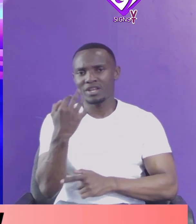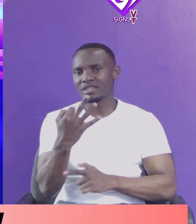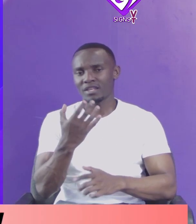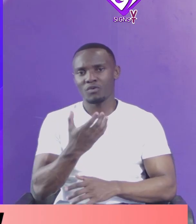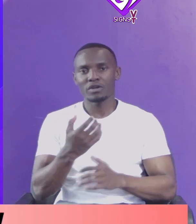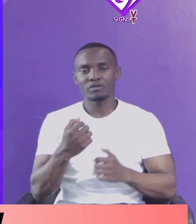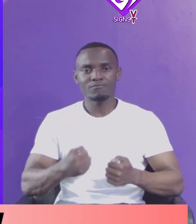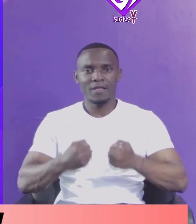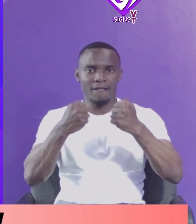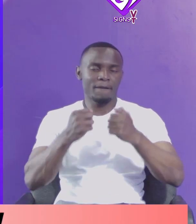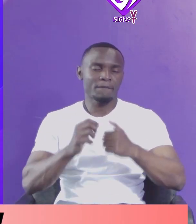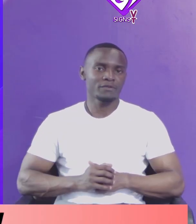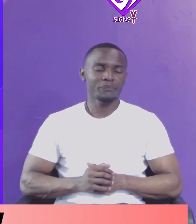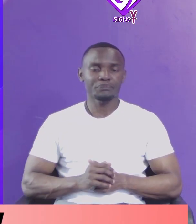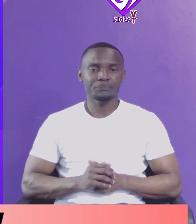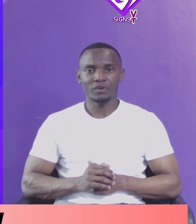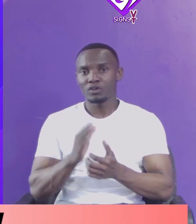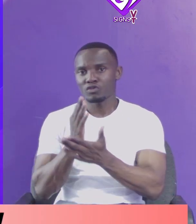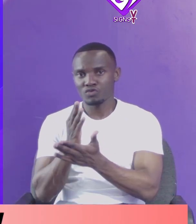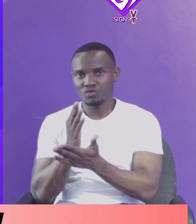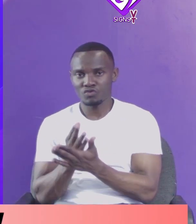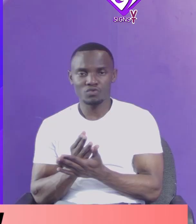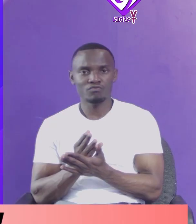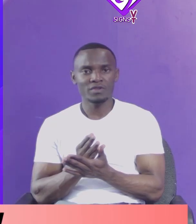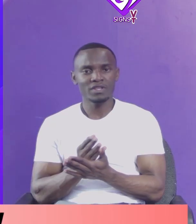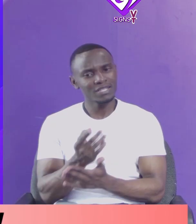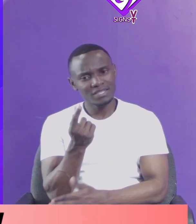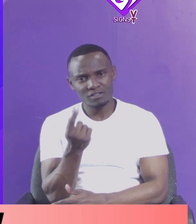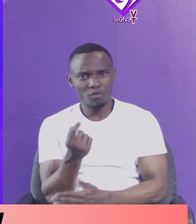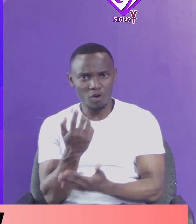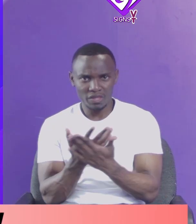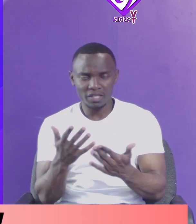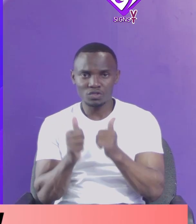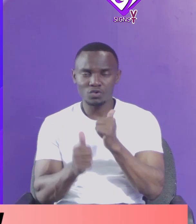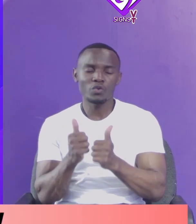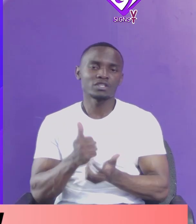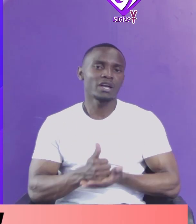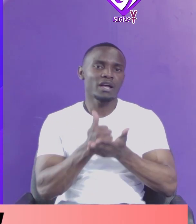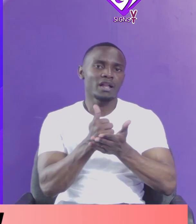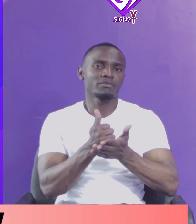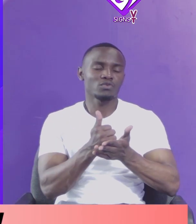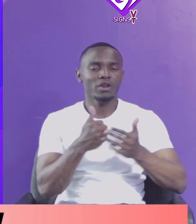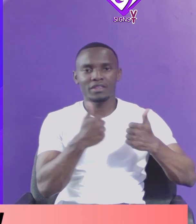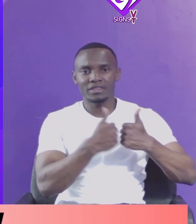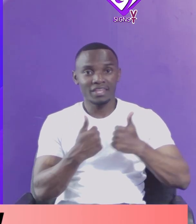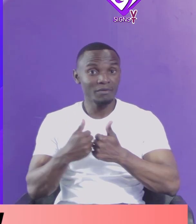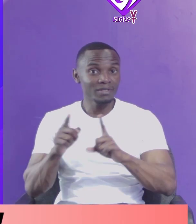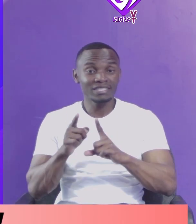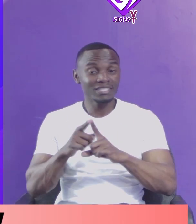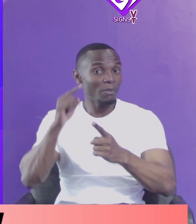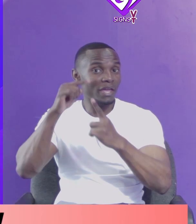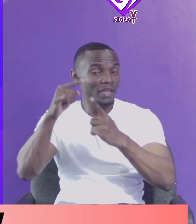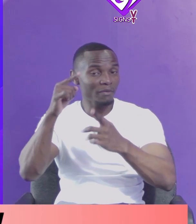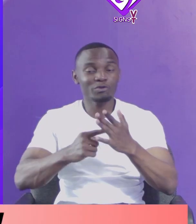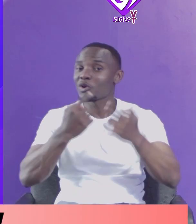definitely. It's in the little things, right? Yes. The set pieces, for example, Yes. that win your games. And the name of the game is to win.